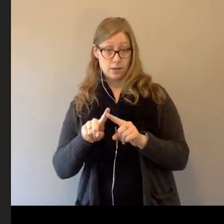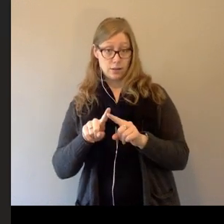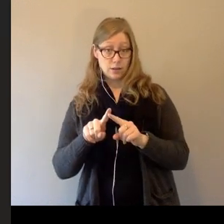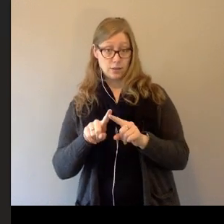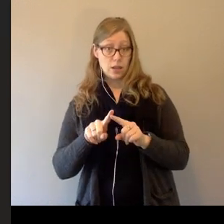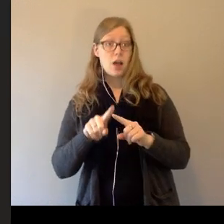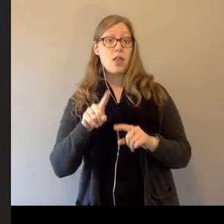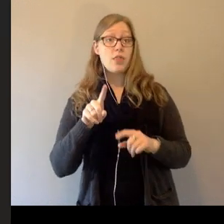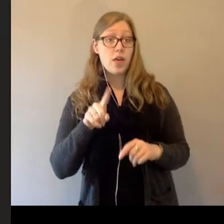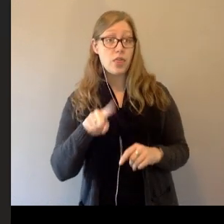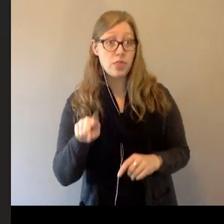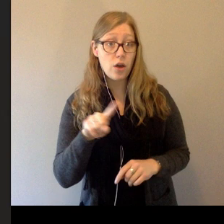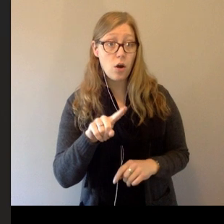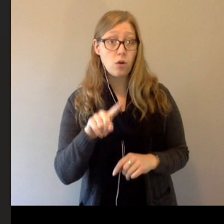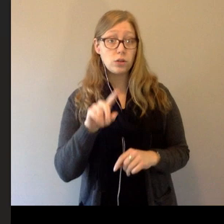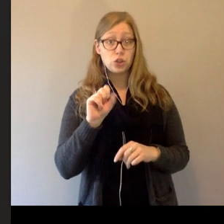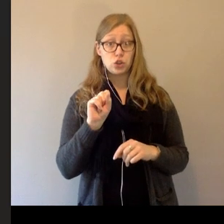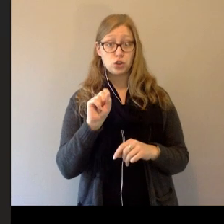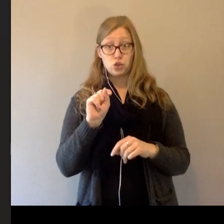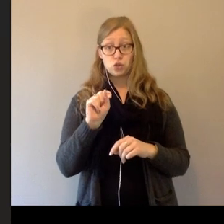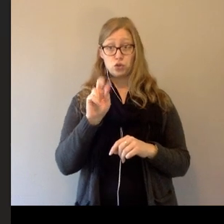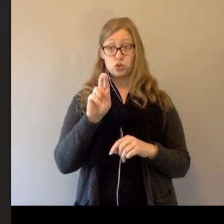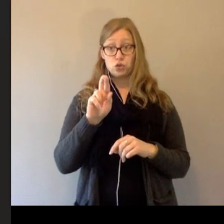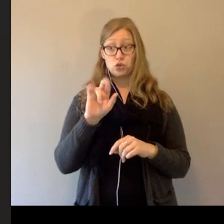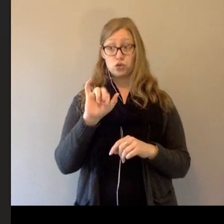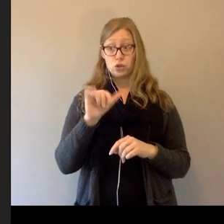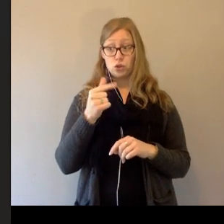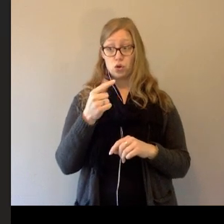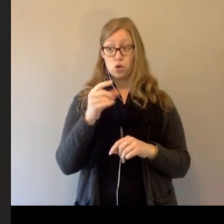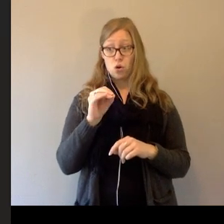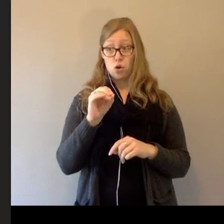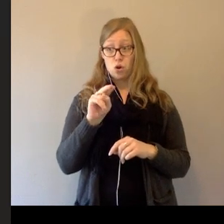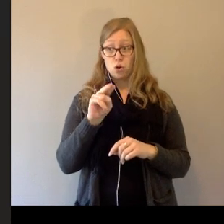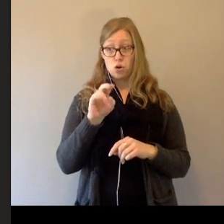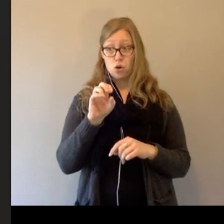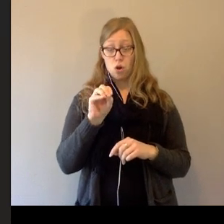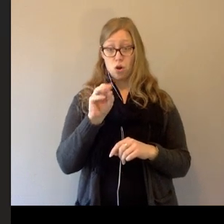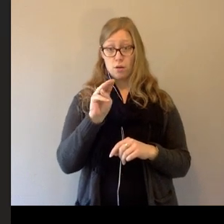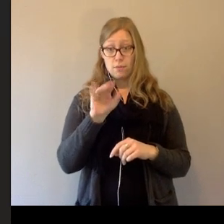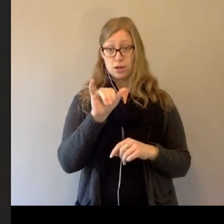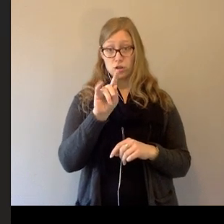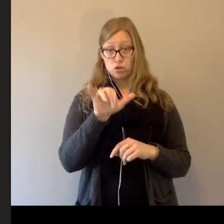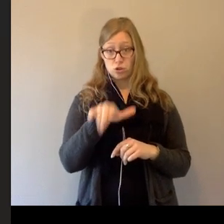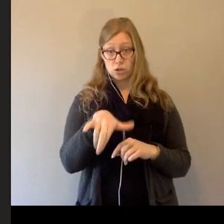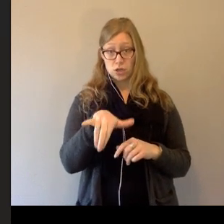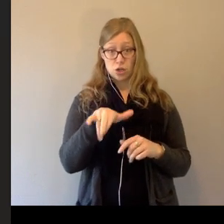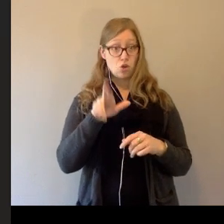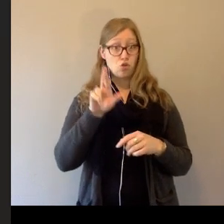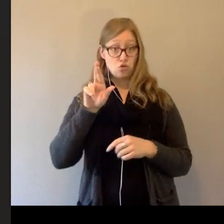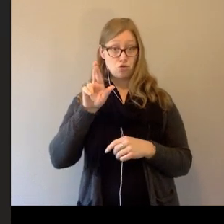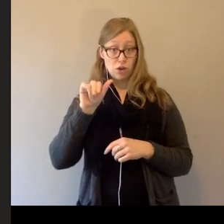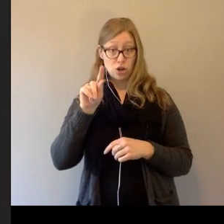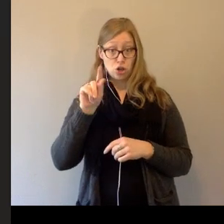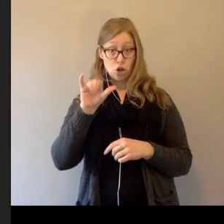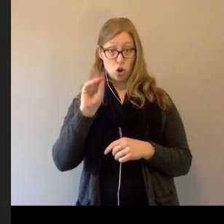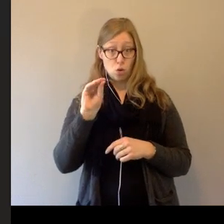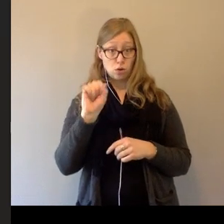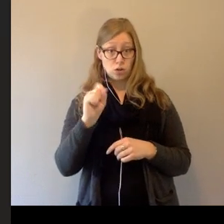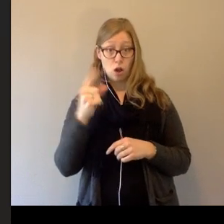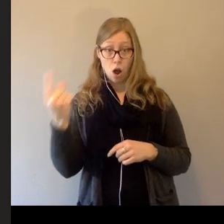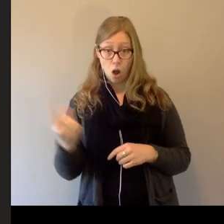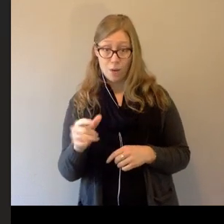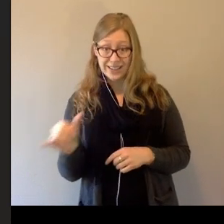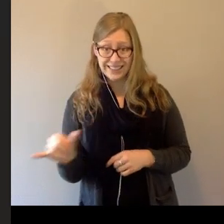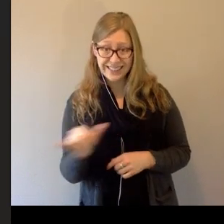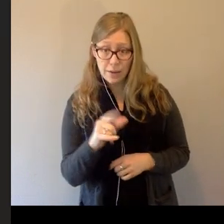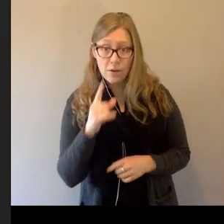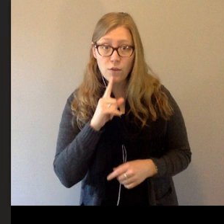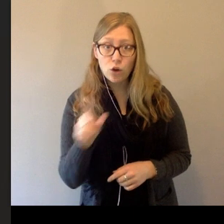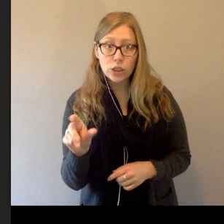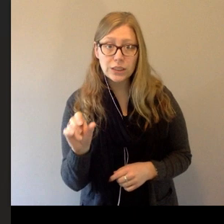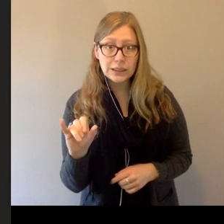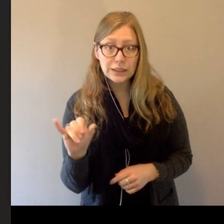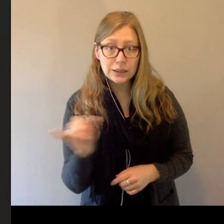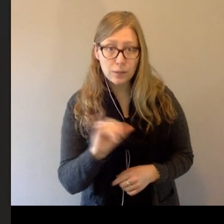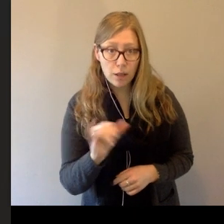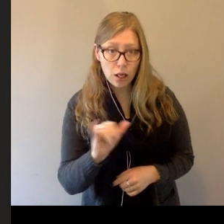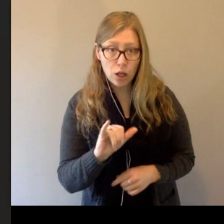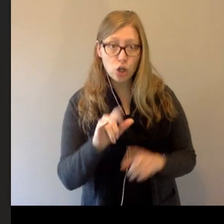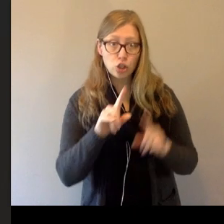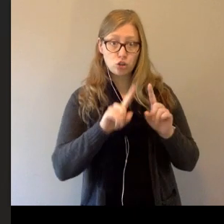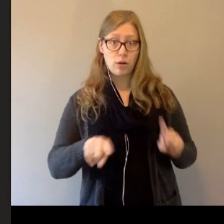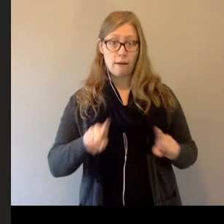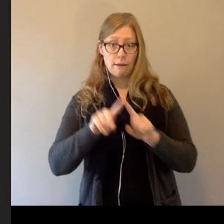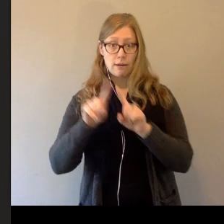hypotenuse and adjacent over hypotenuse, they're always the same for similar triangles. So they have to do with the angles